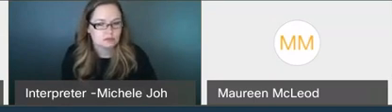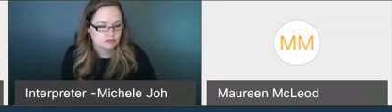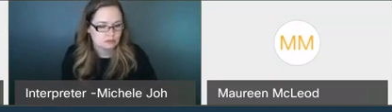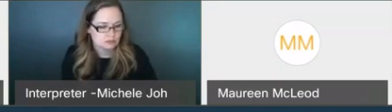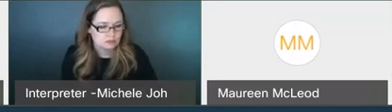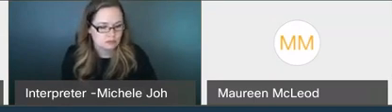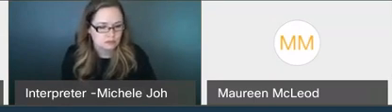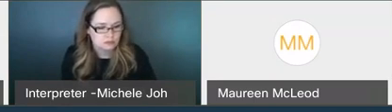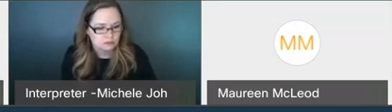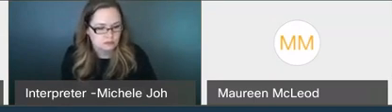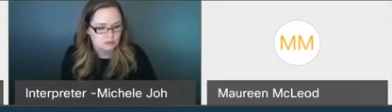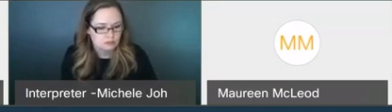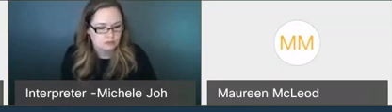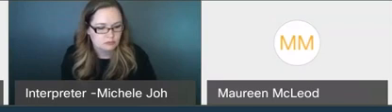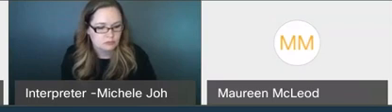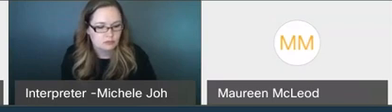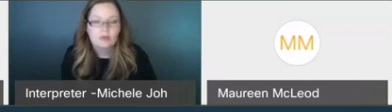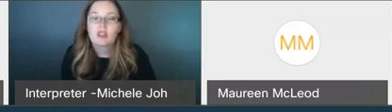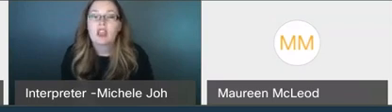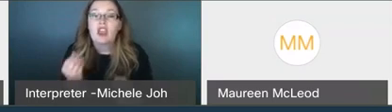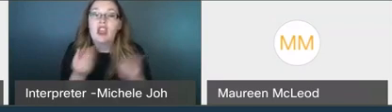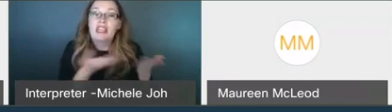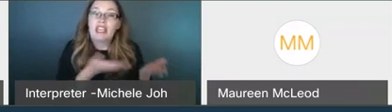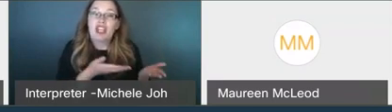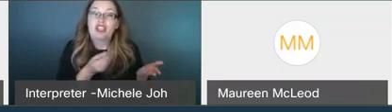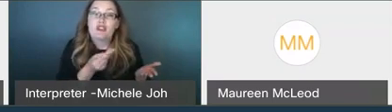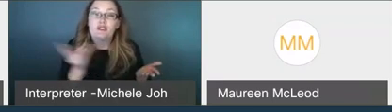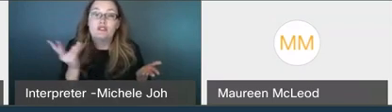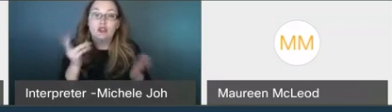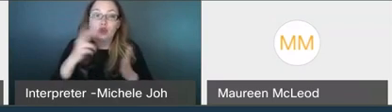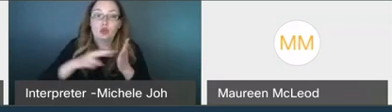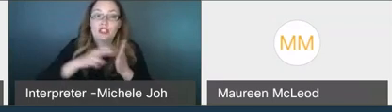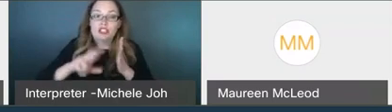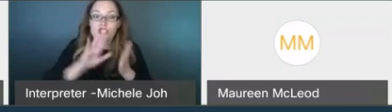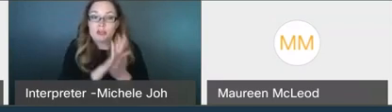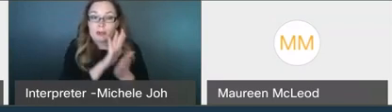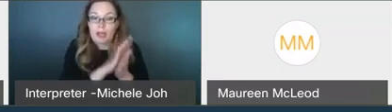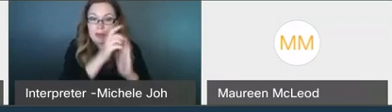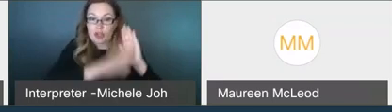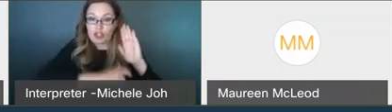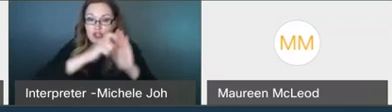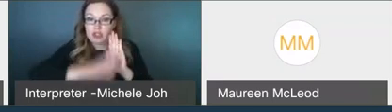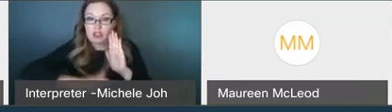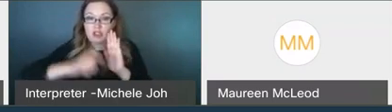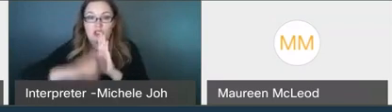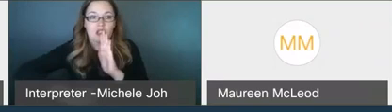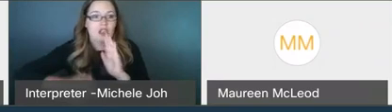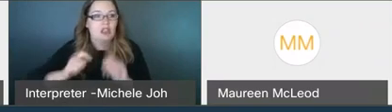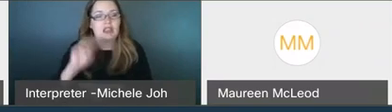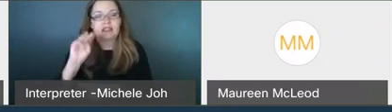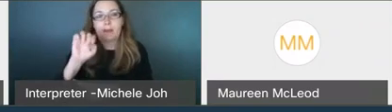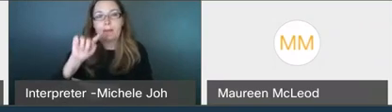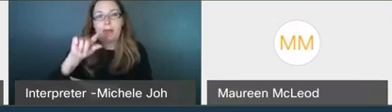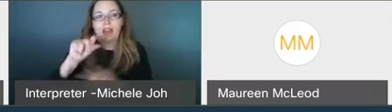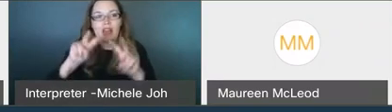I want to show you a few trials. These are a few research papers, which I cite in the back. This is a large meta-analysis of 31 trials with more than